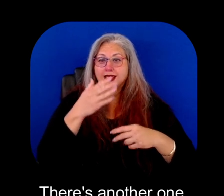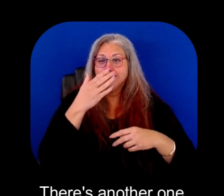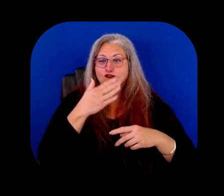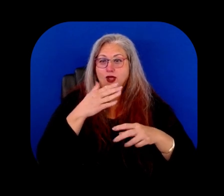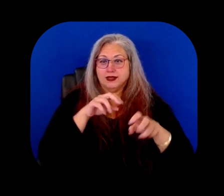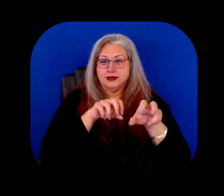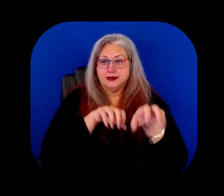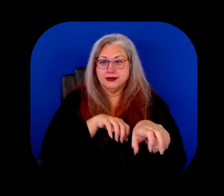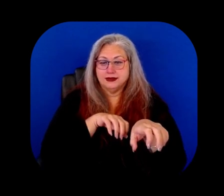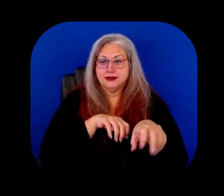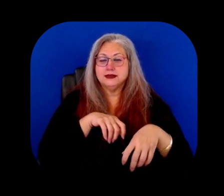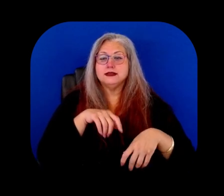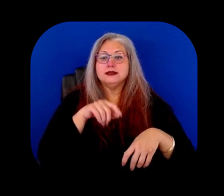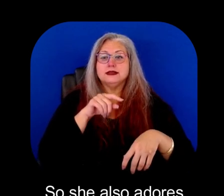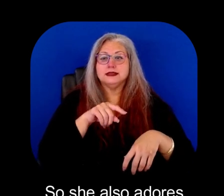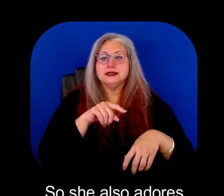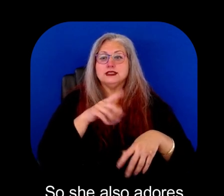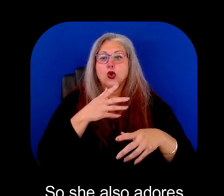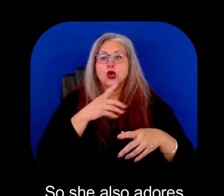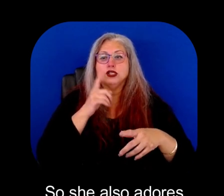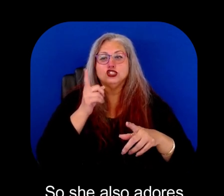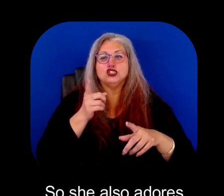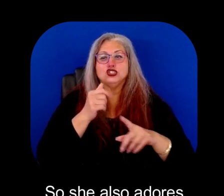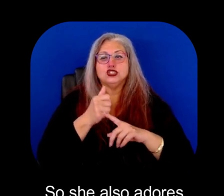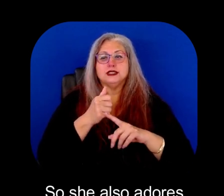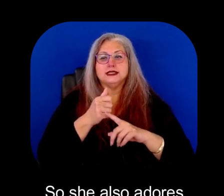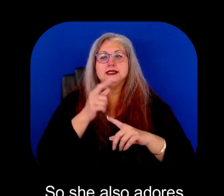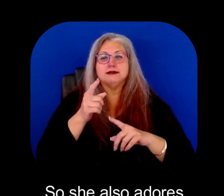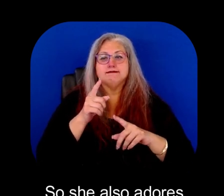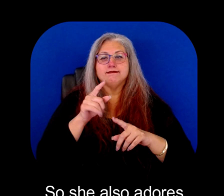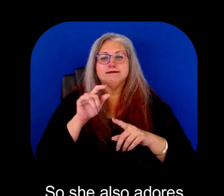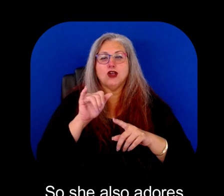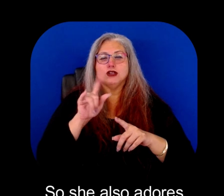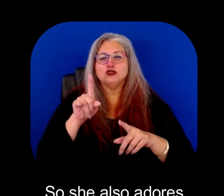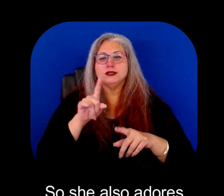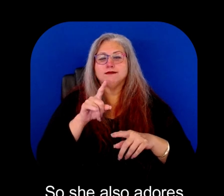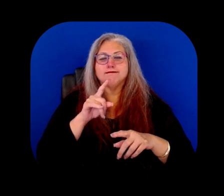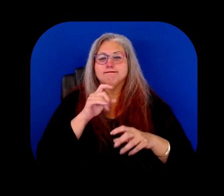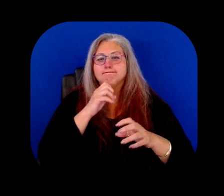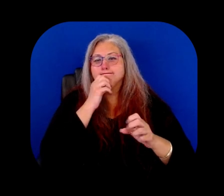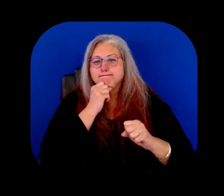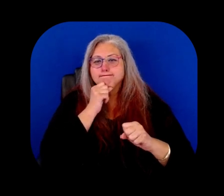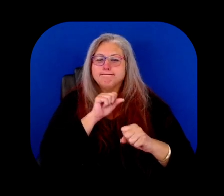of it, and so she also adores